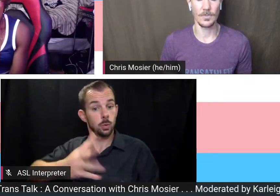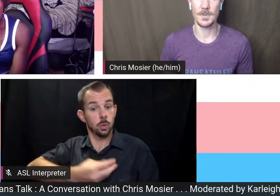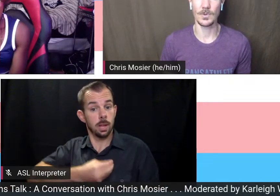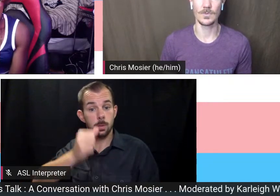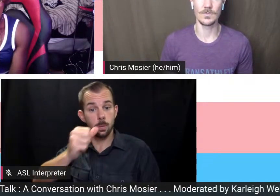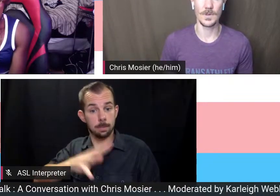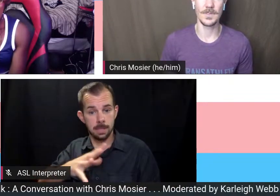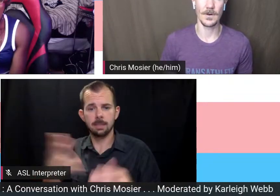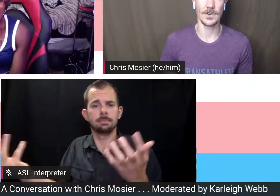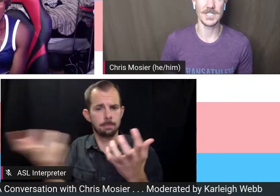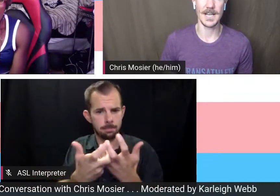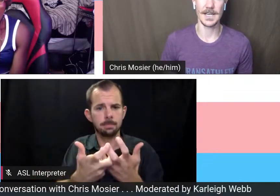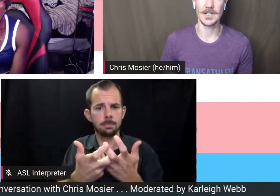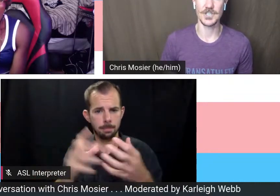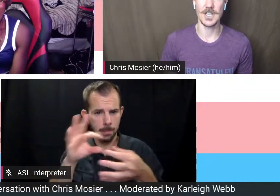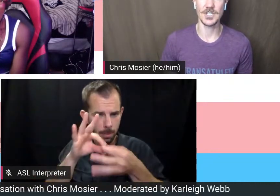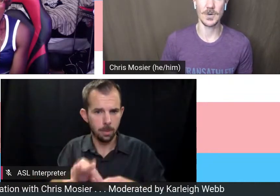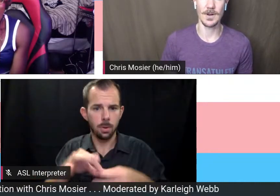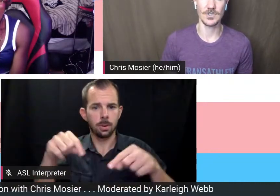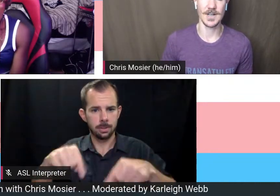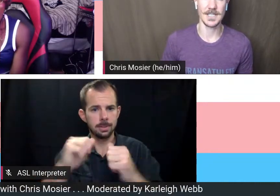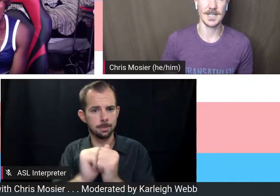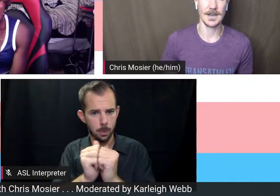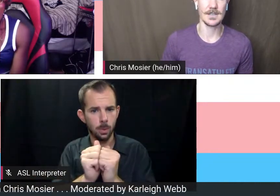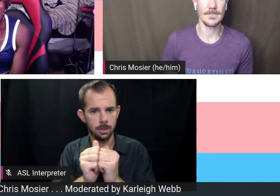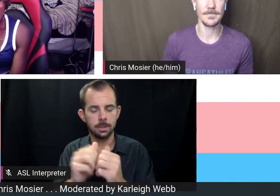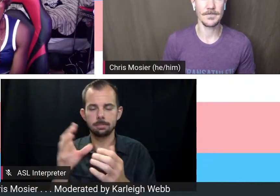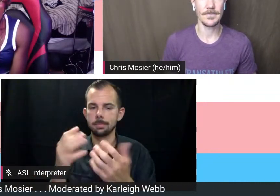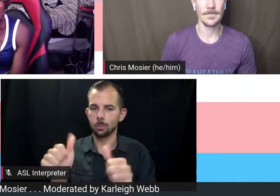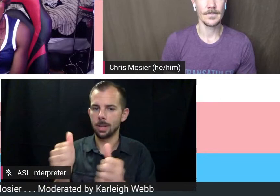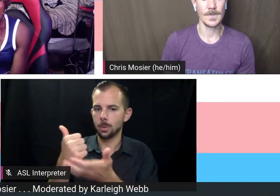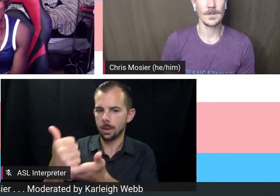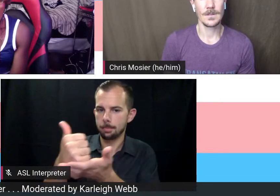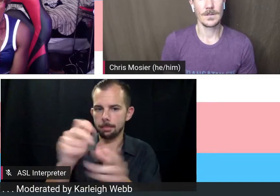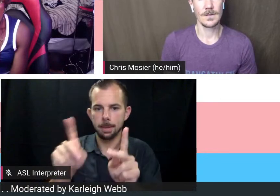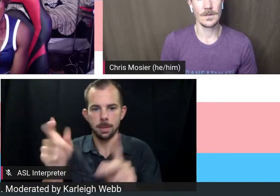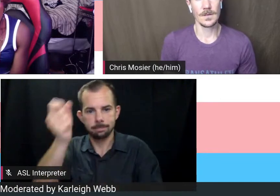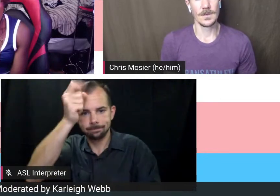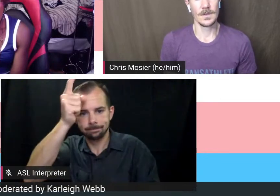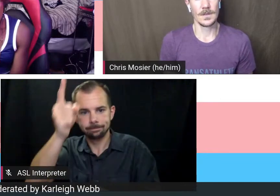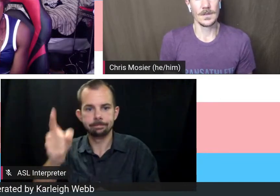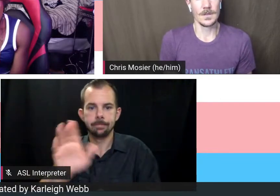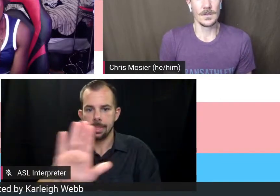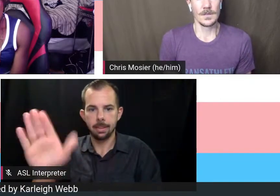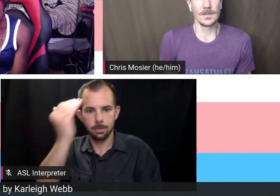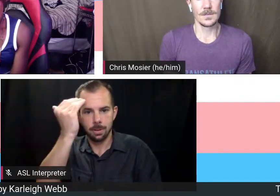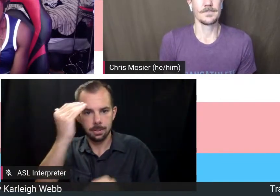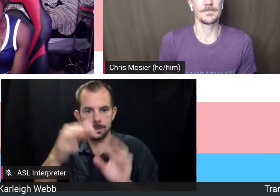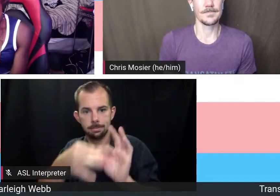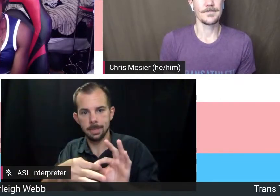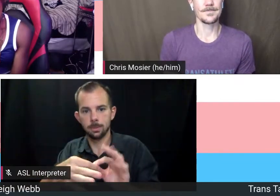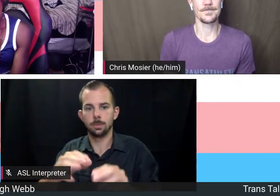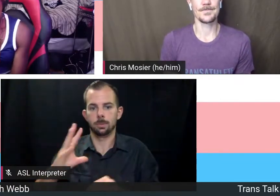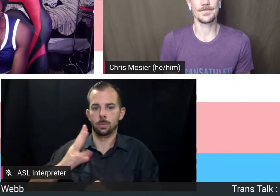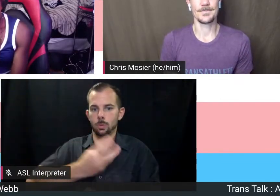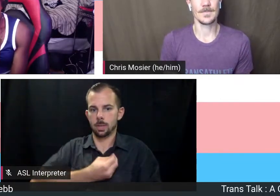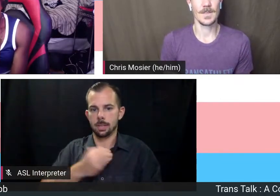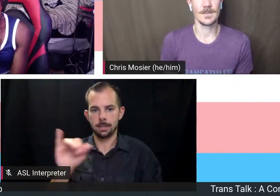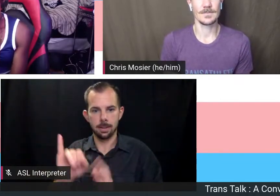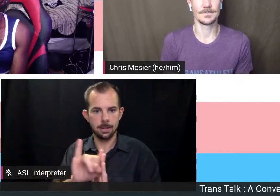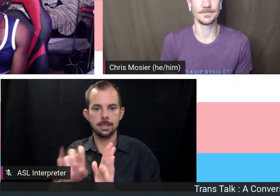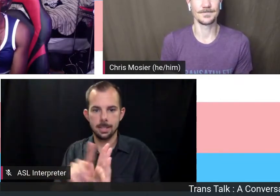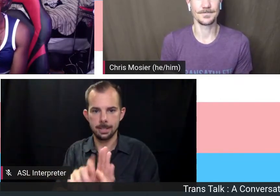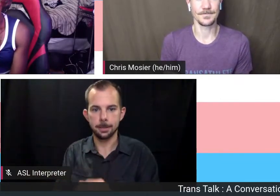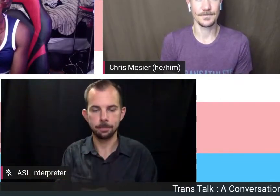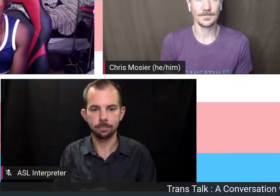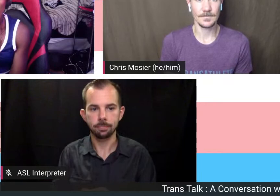to help people with their understanding and education around trans identity. Oh, that's one thing. I want your take on this.